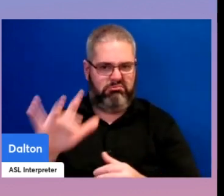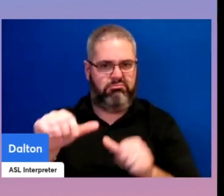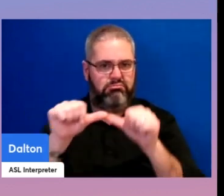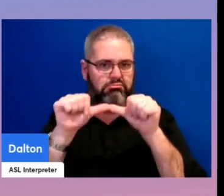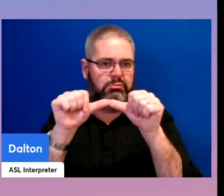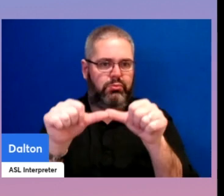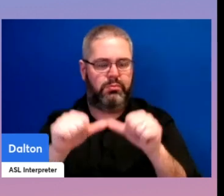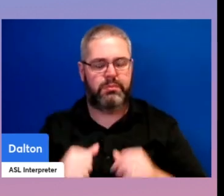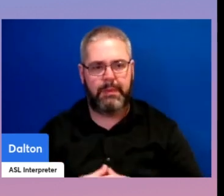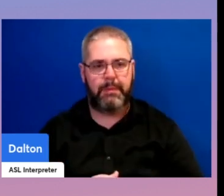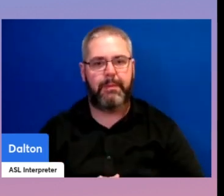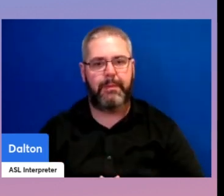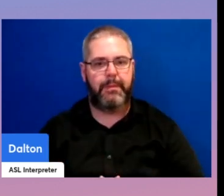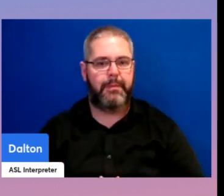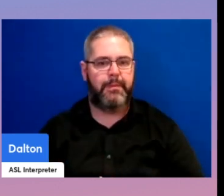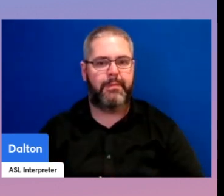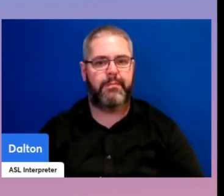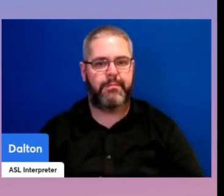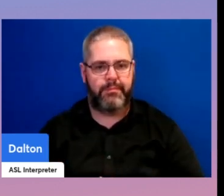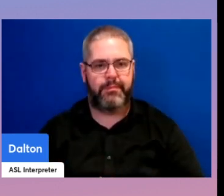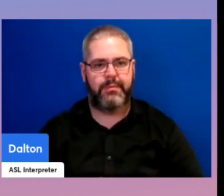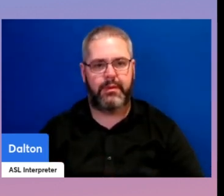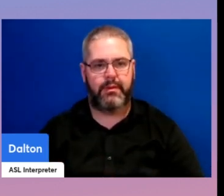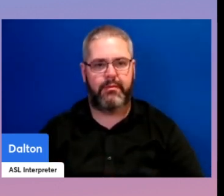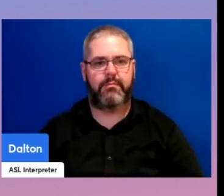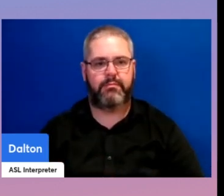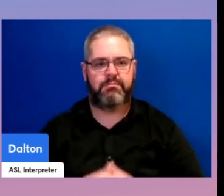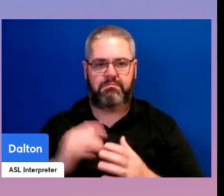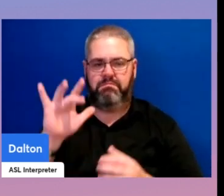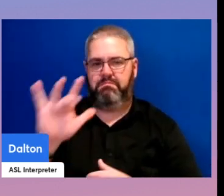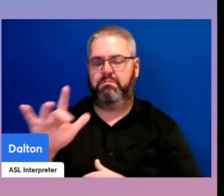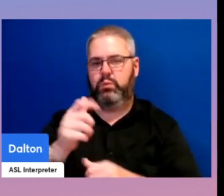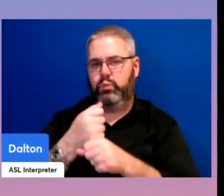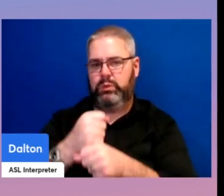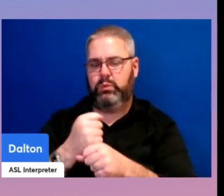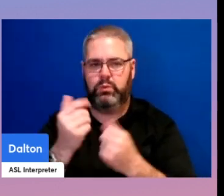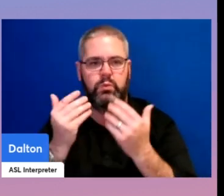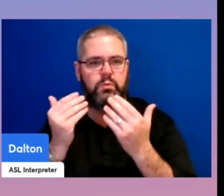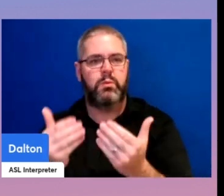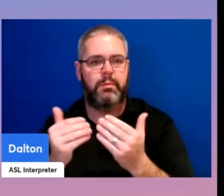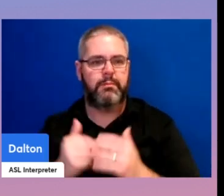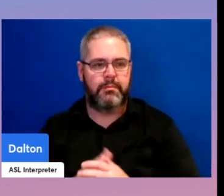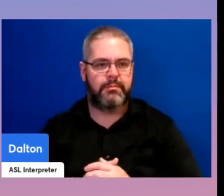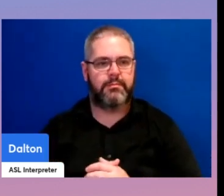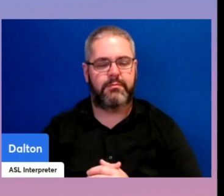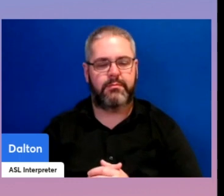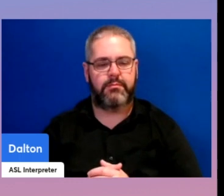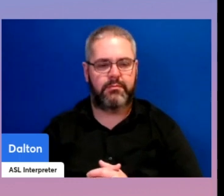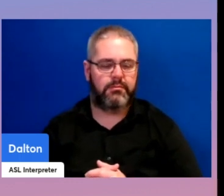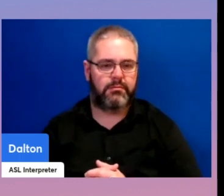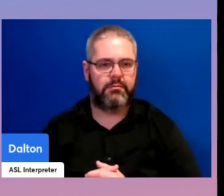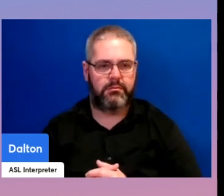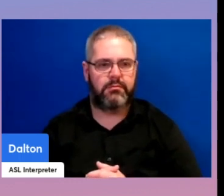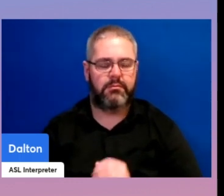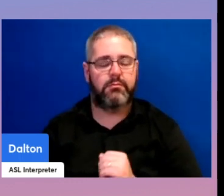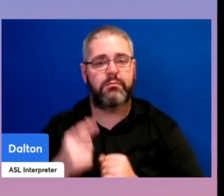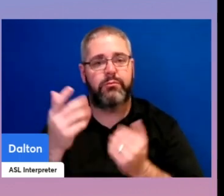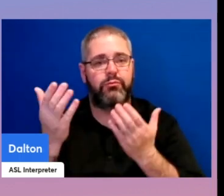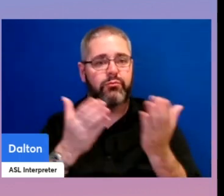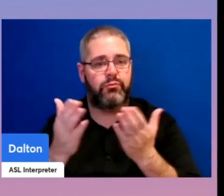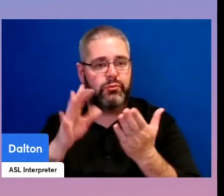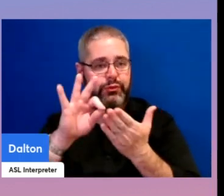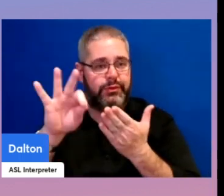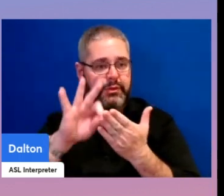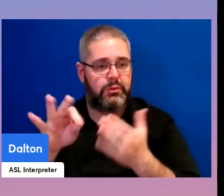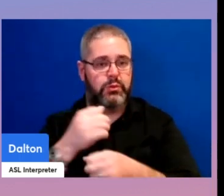Click again and we'll create it. So this service account has been created,